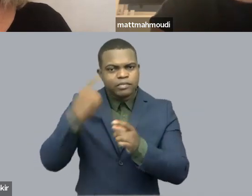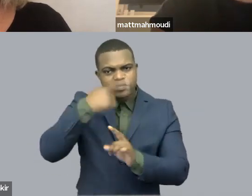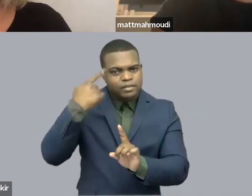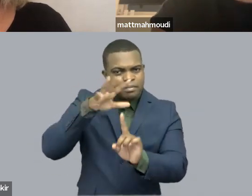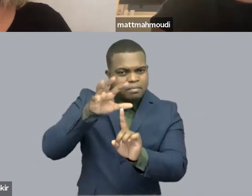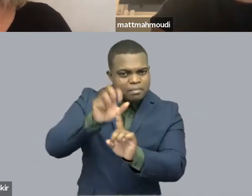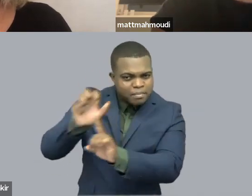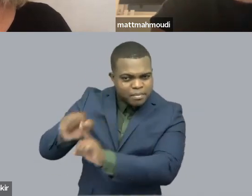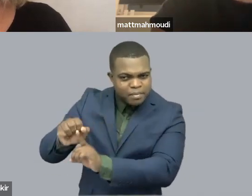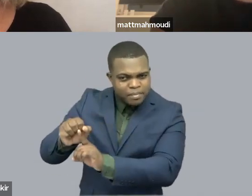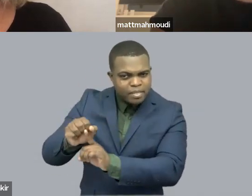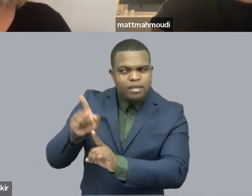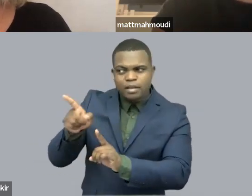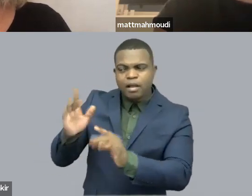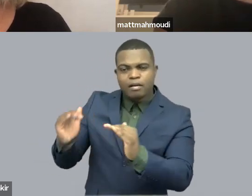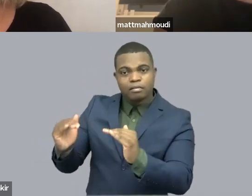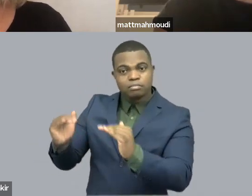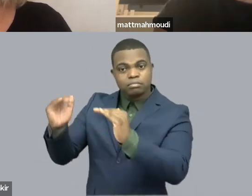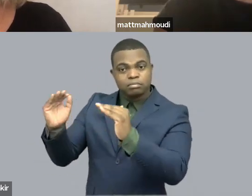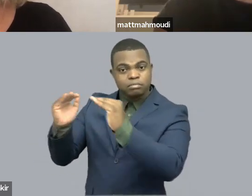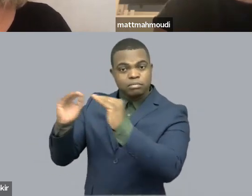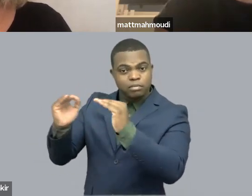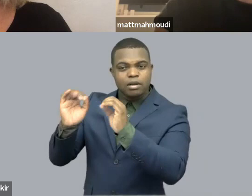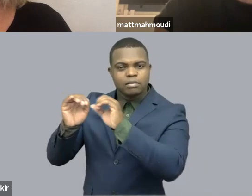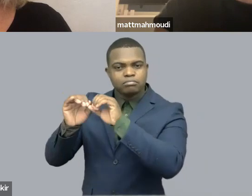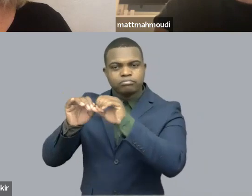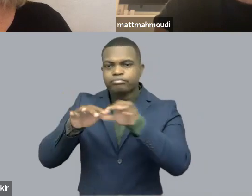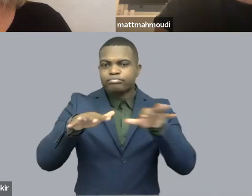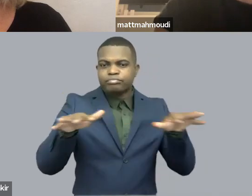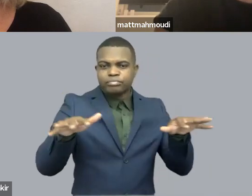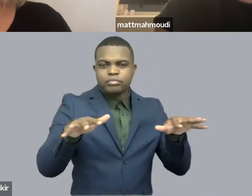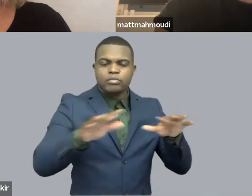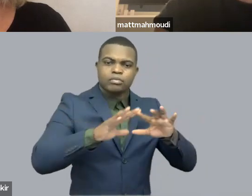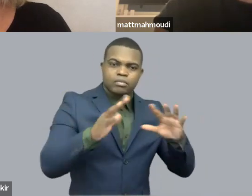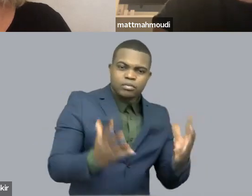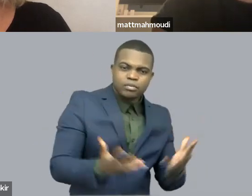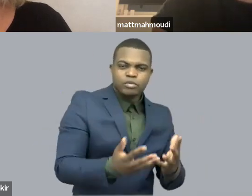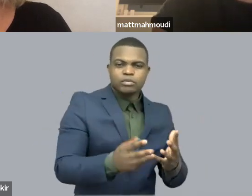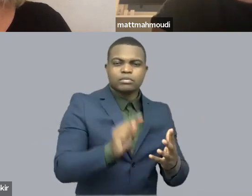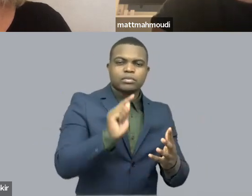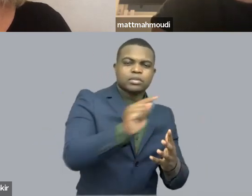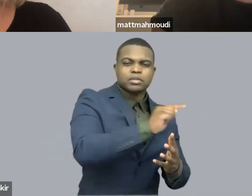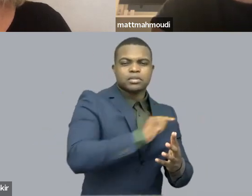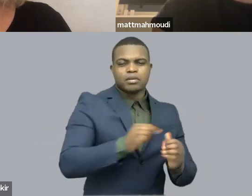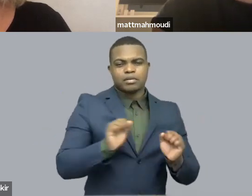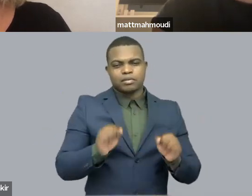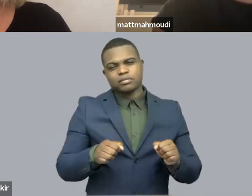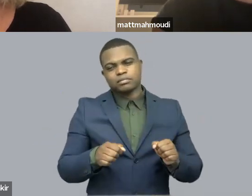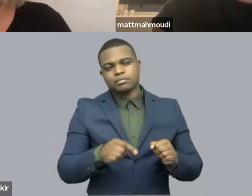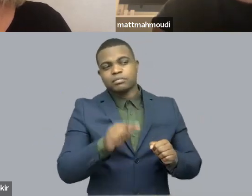for actors to liberally use these tools, whether it's targeted surveillance, that Francesca is looking